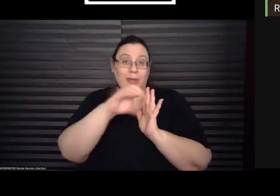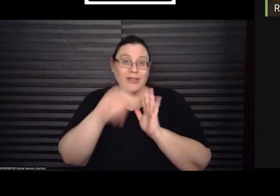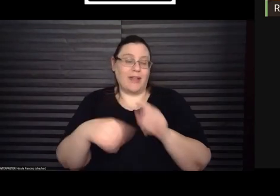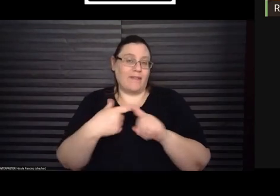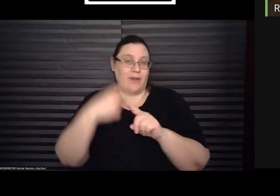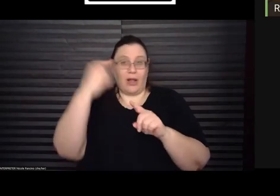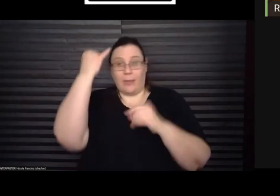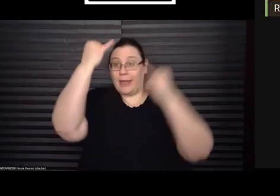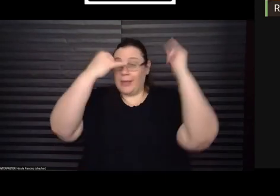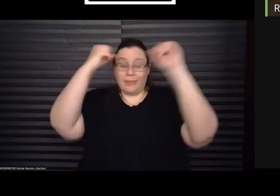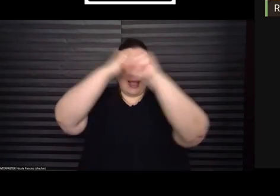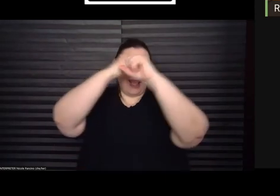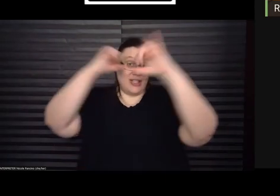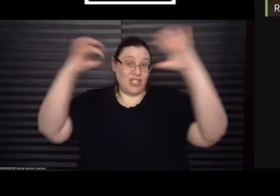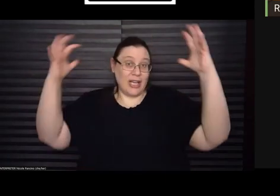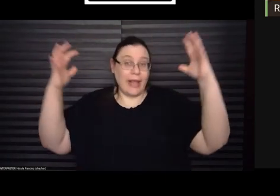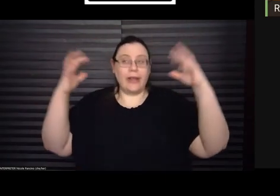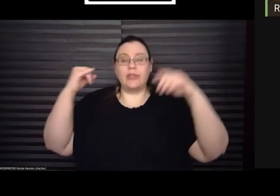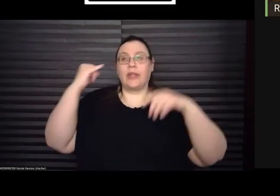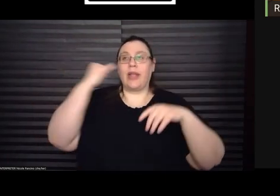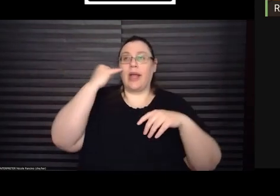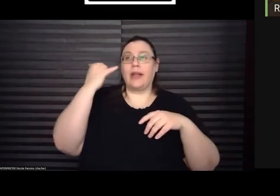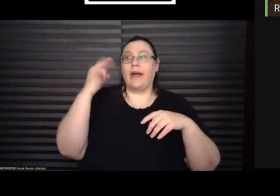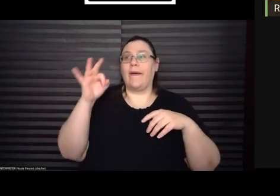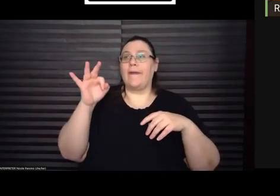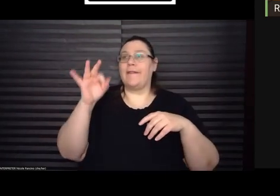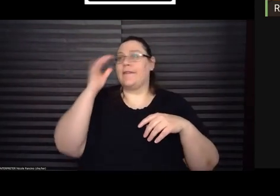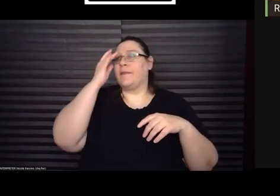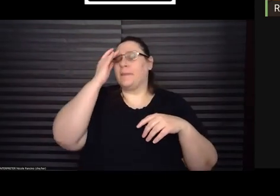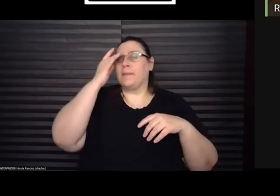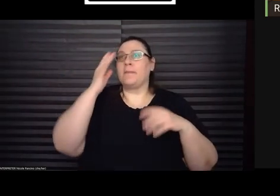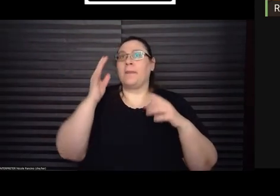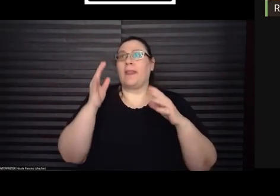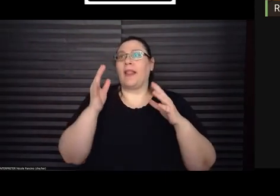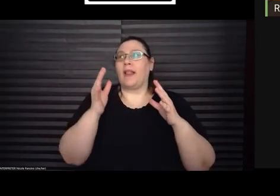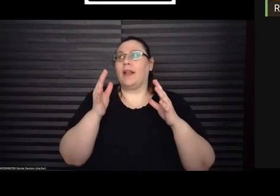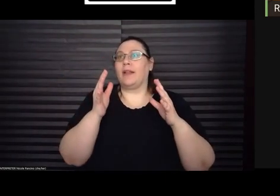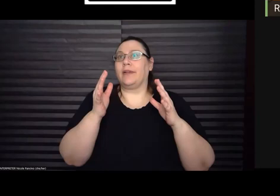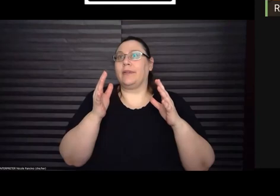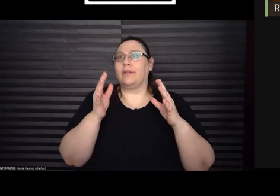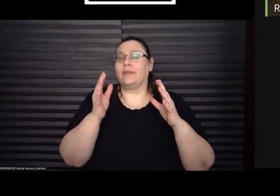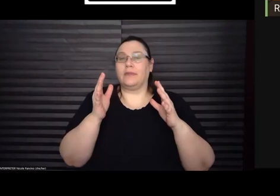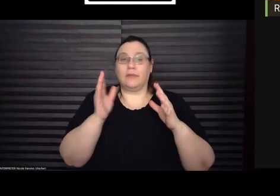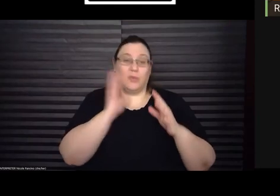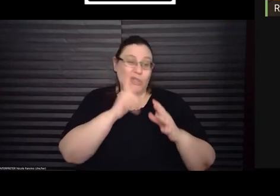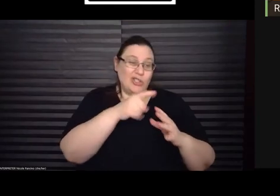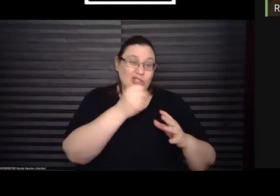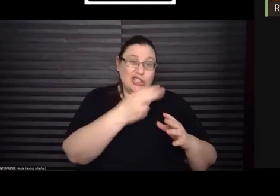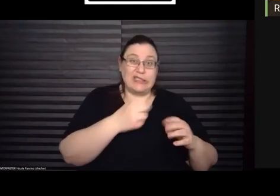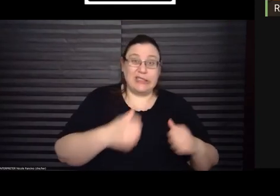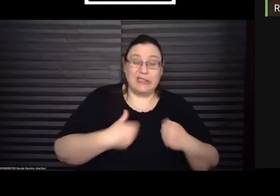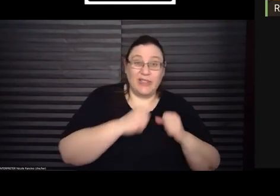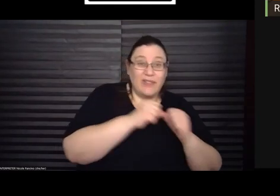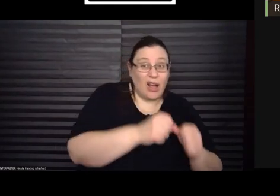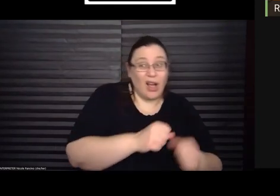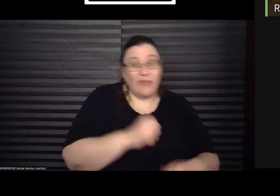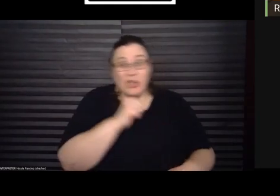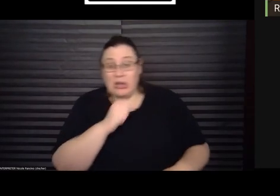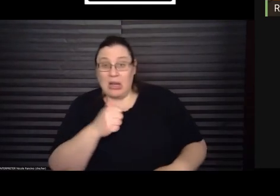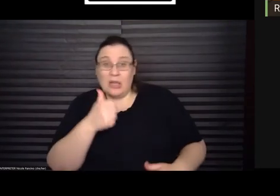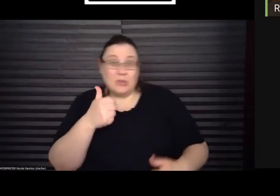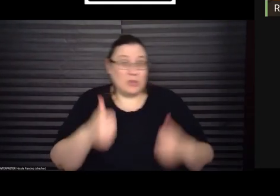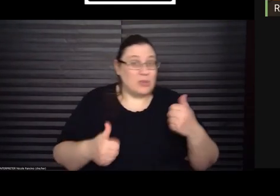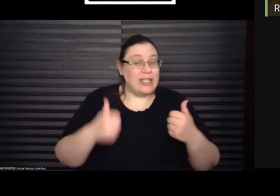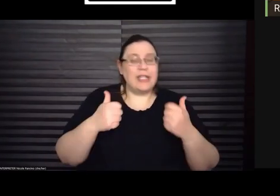from the imagination, the whole issue of like, basically, is she going to survive or not survive? And how is